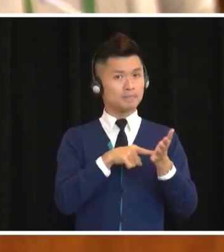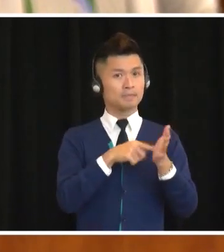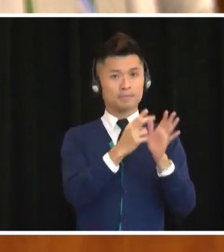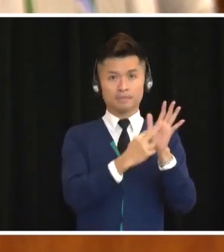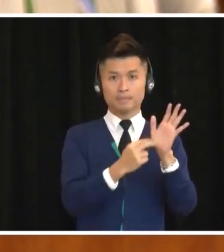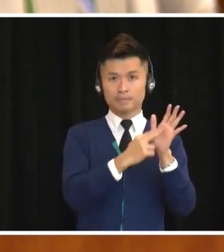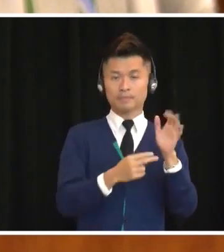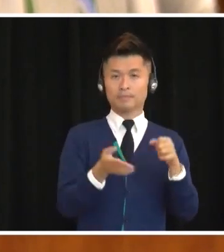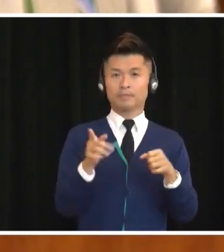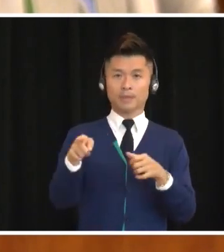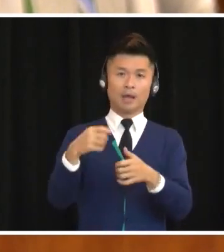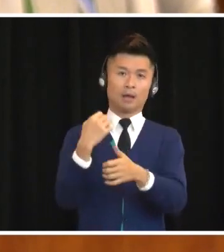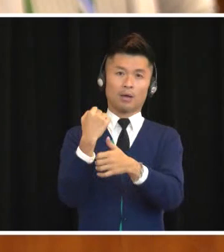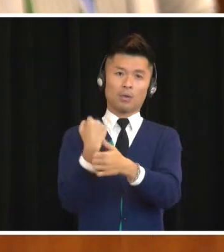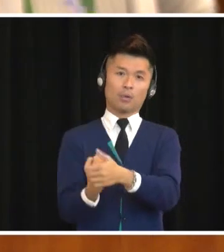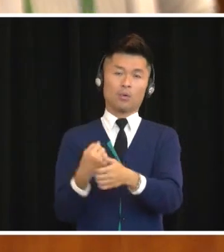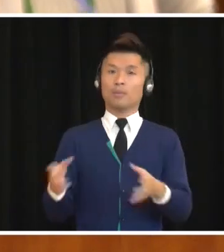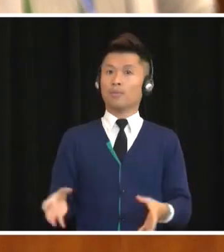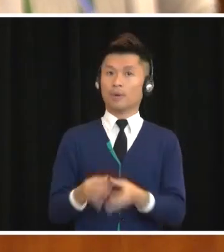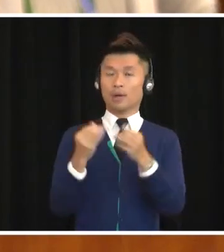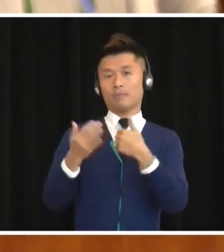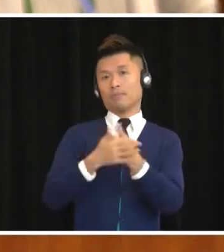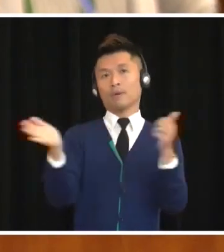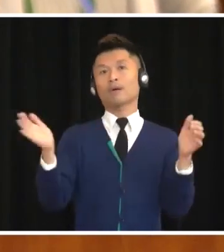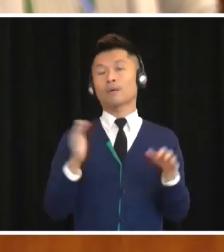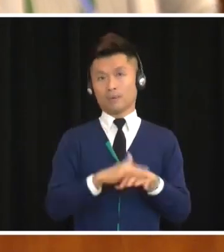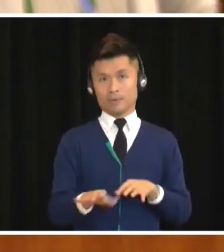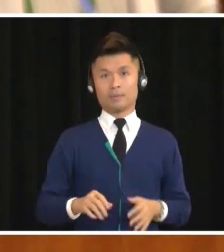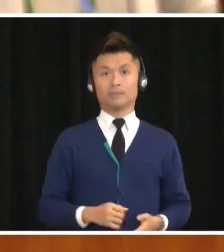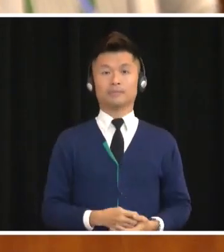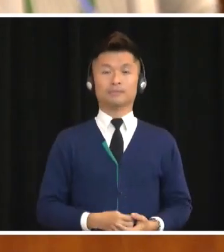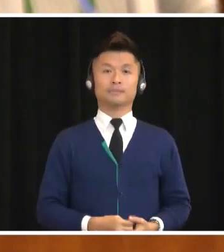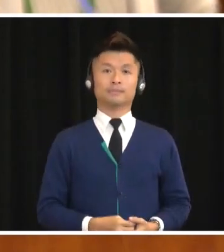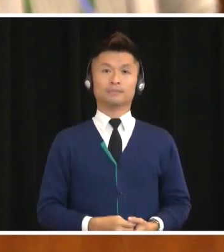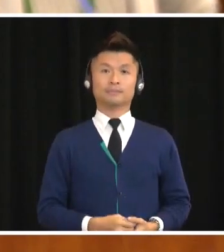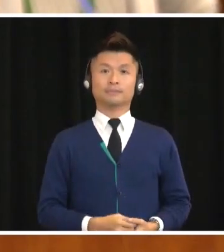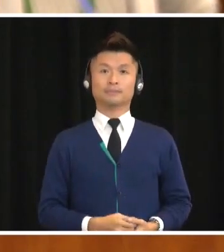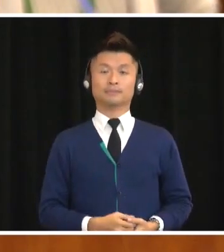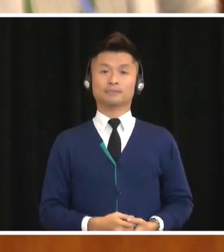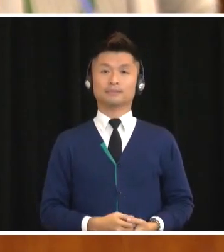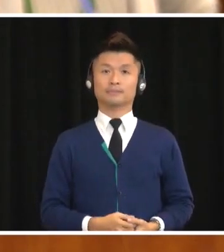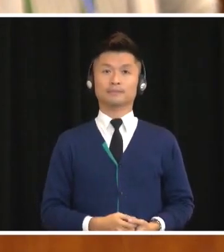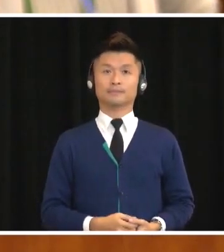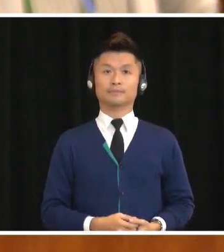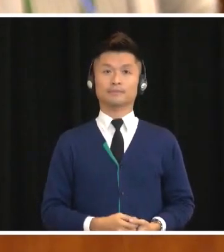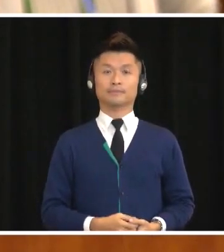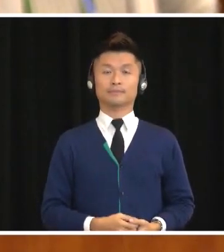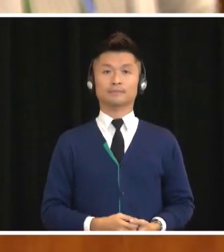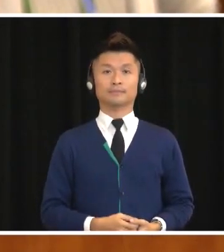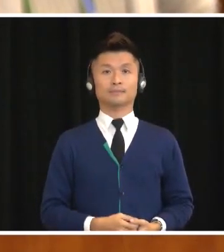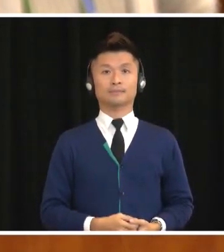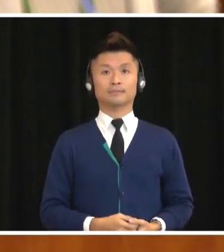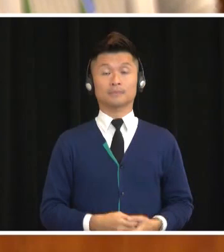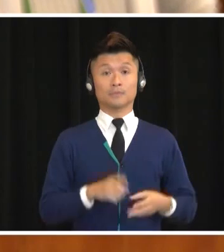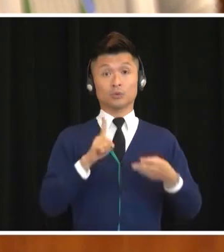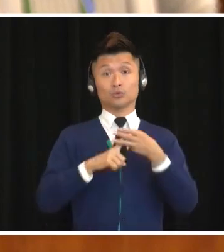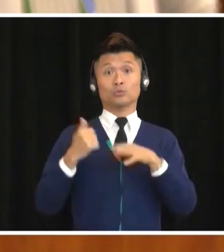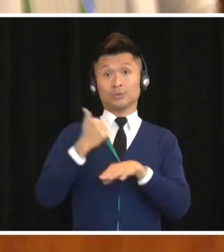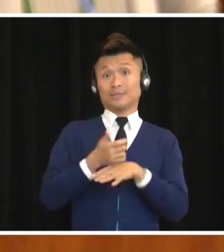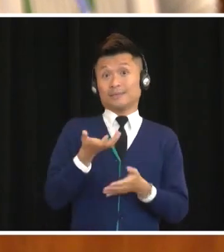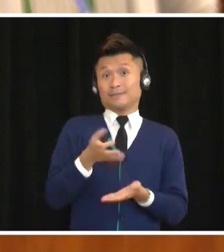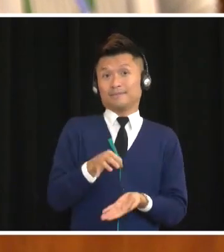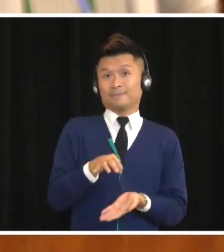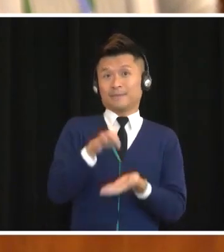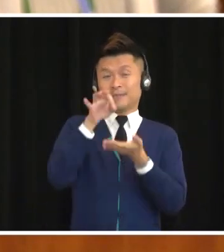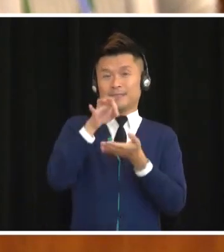the initiative to apply to the judge that such detention is not needed, and the judge is convinced